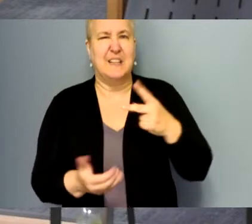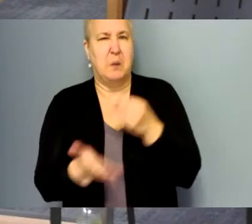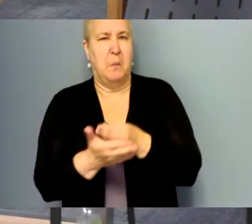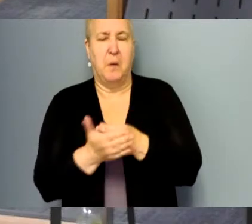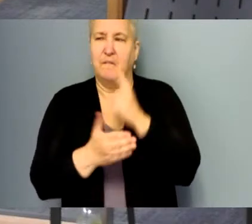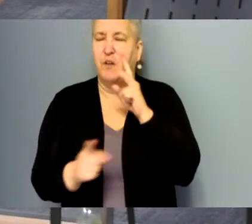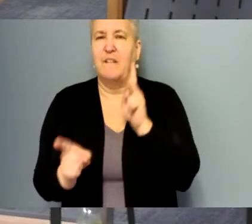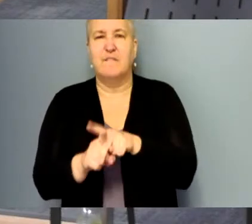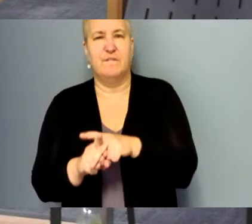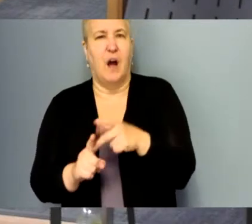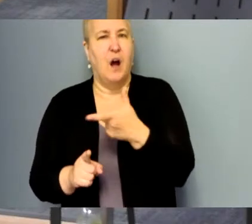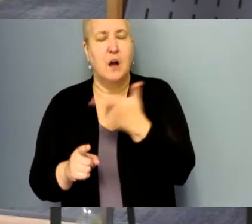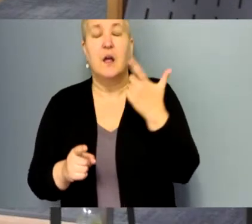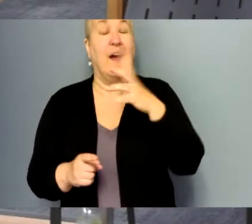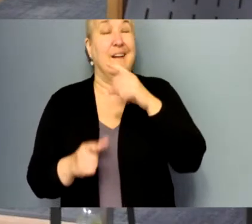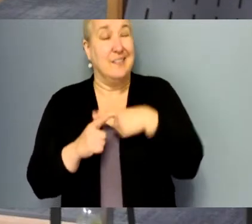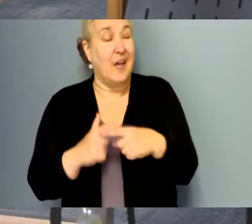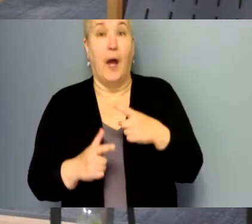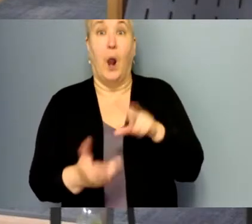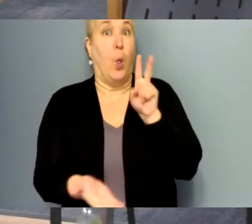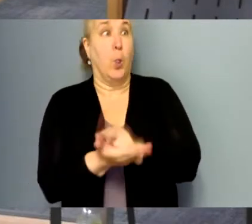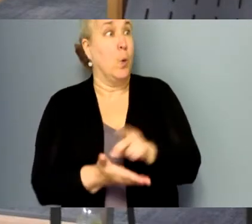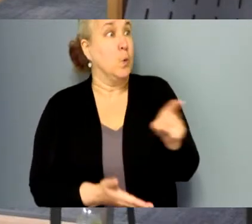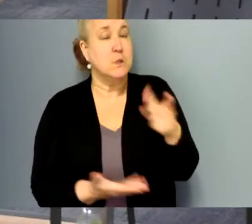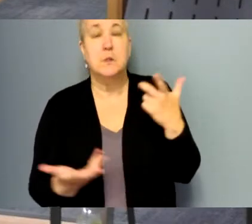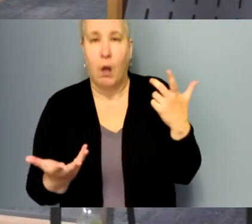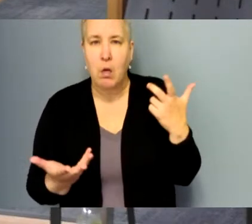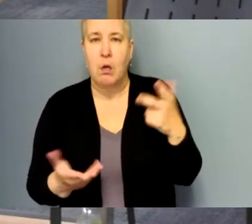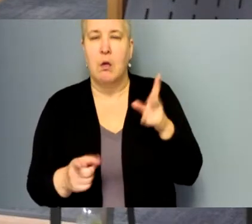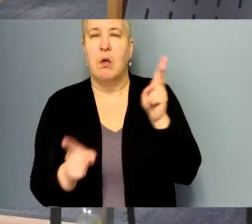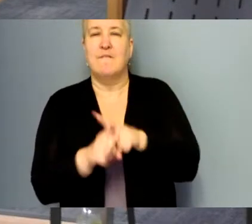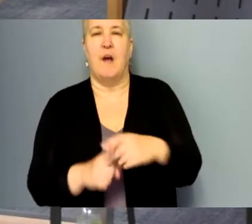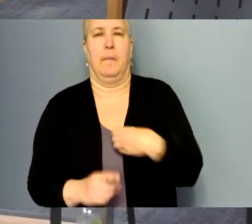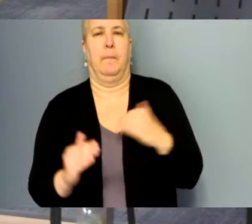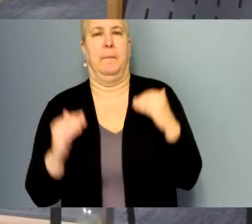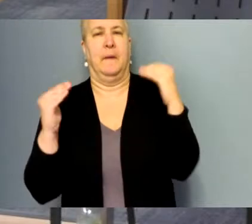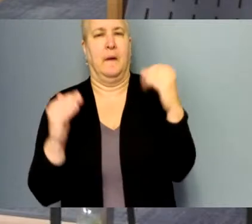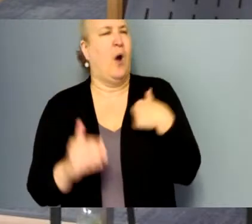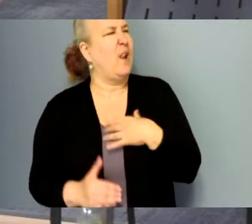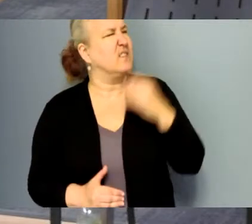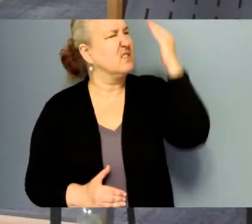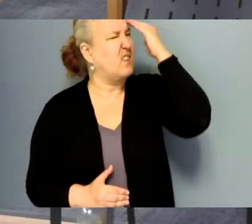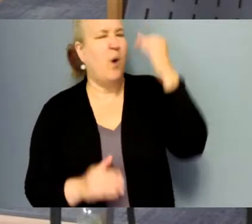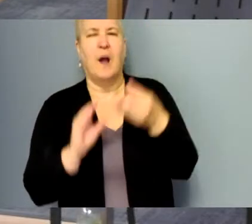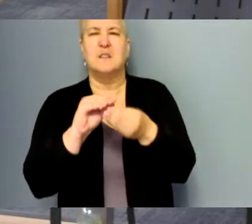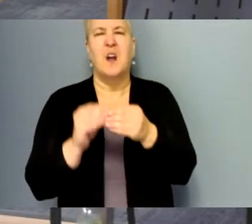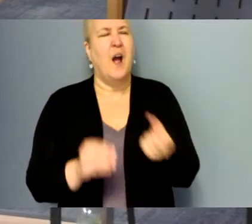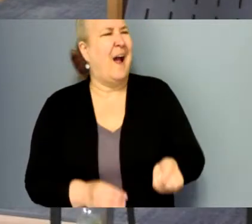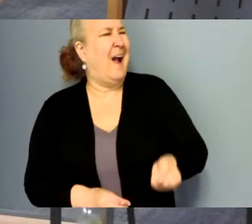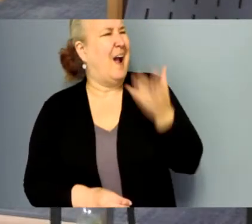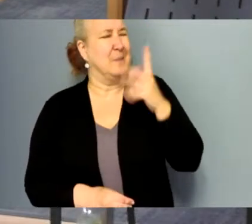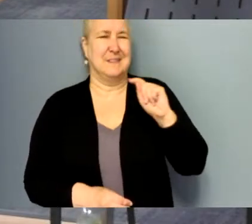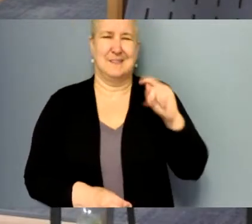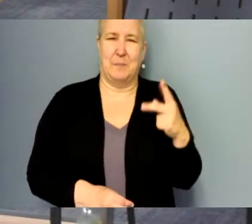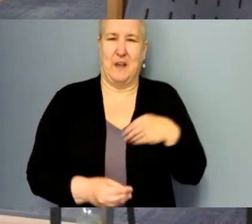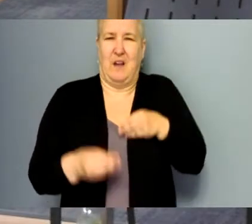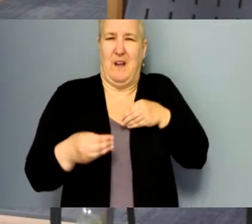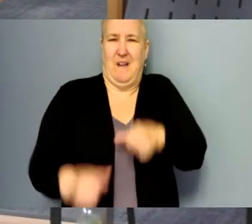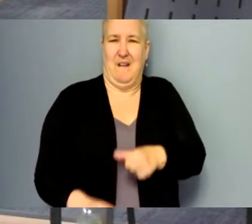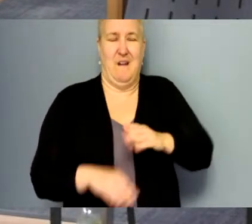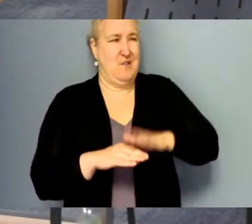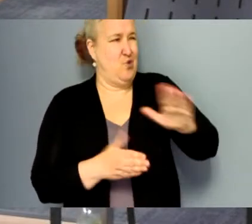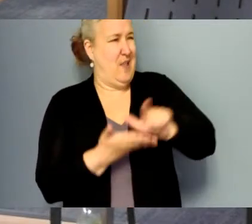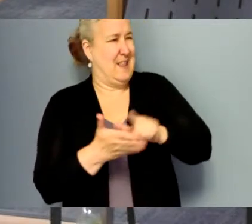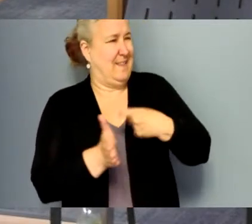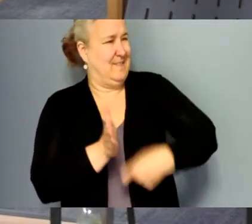filing right to knows. Then when they lose, they file appeal. I'd like to know a figure on how much the taxpayer has spent on their